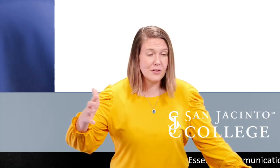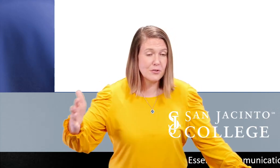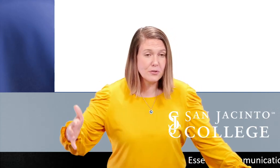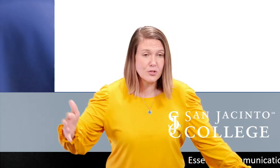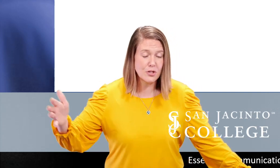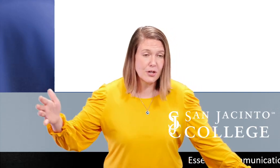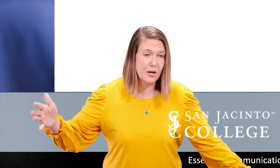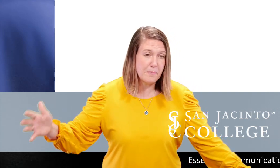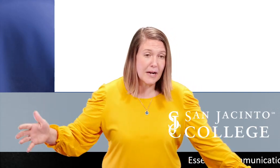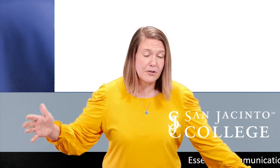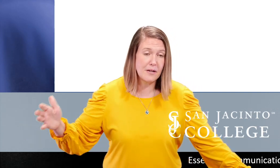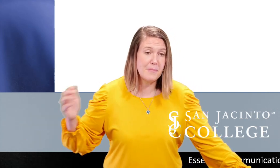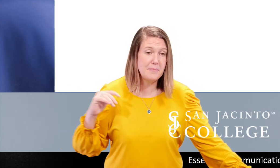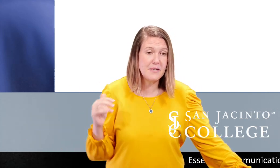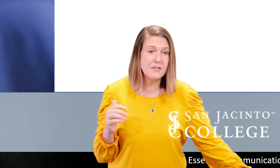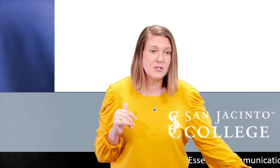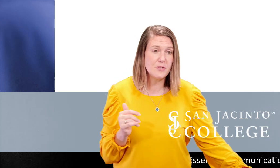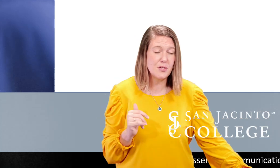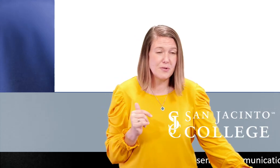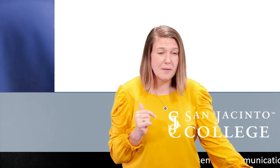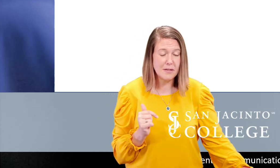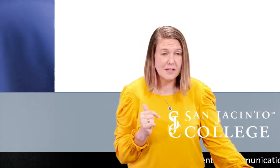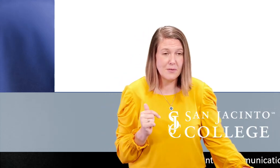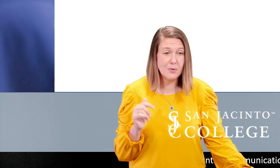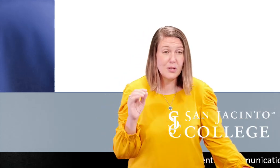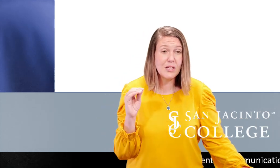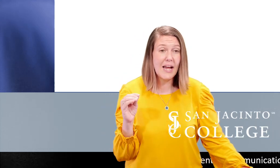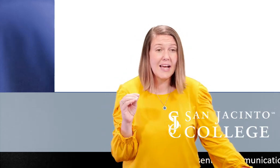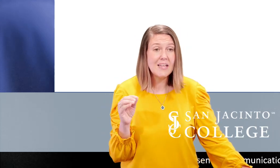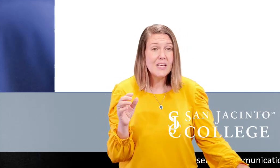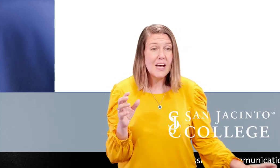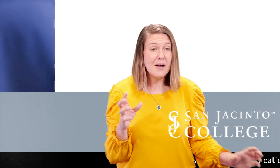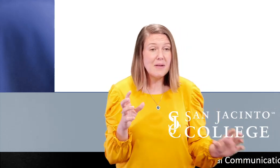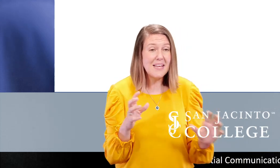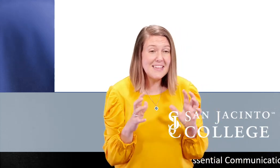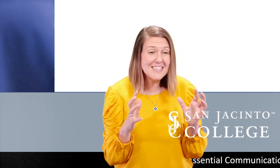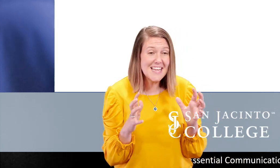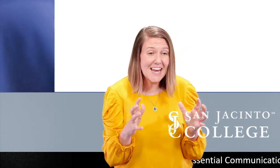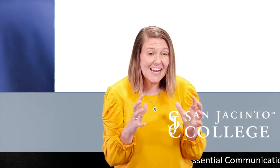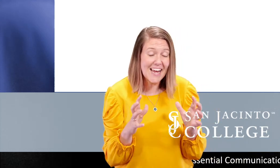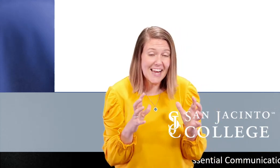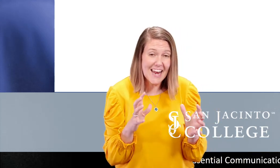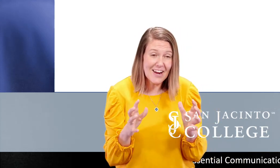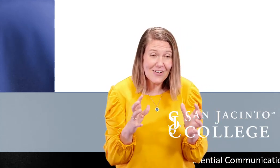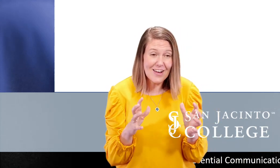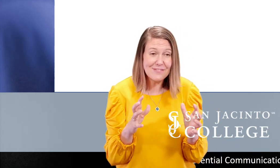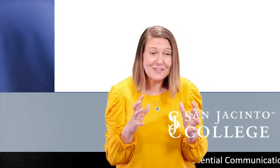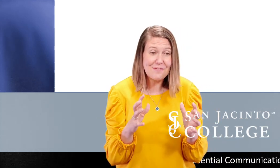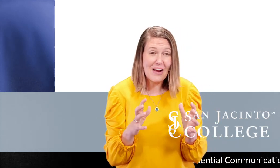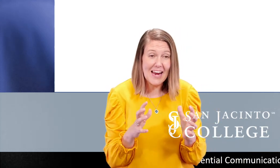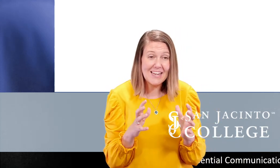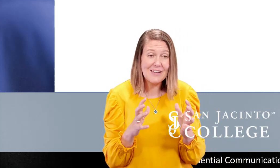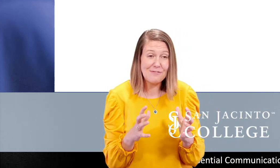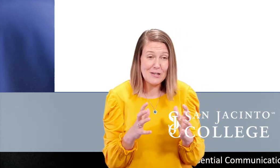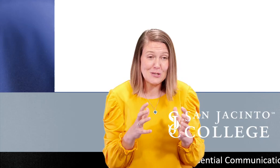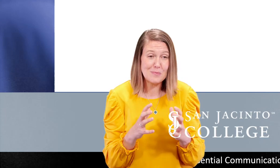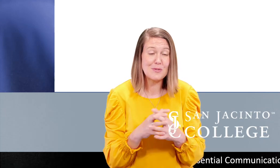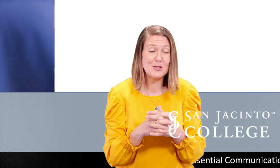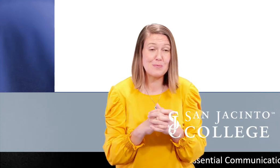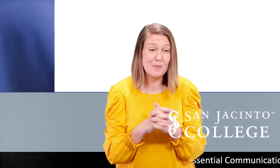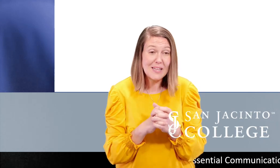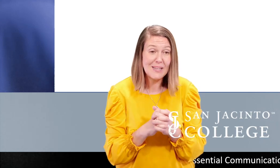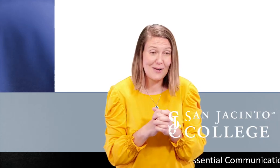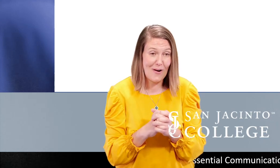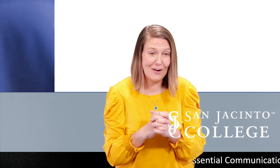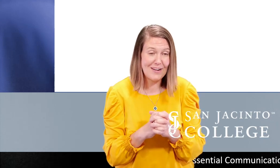our faith, our culture, our background, maybe even socioeconomically. We'll look at, in this era of defining friendships, which